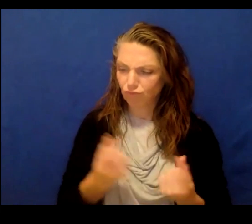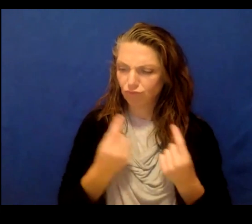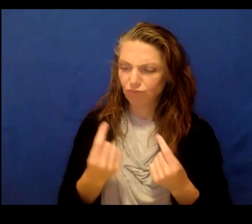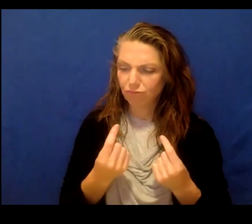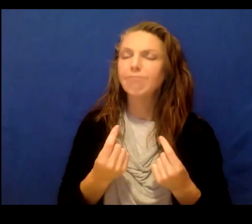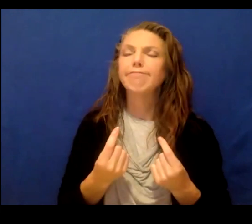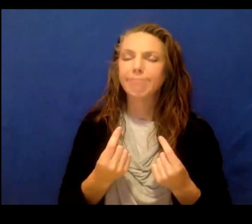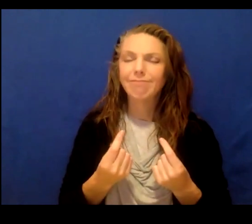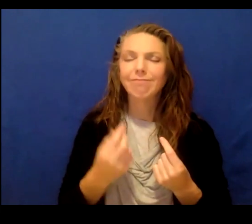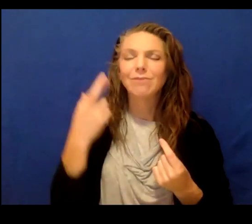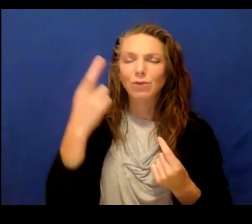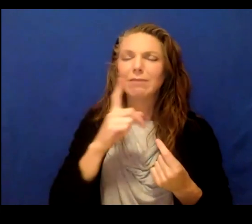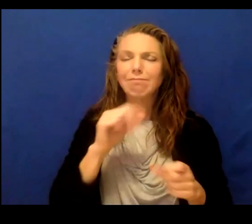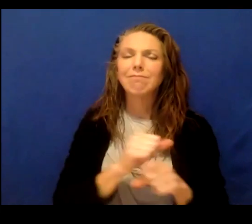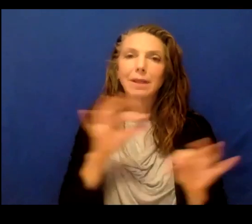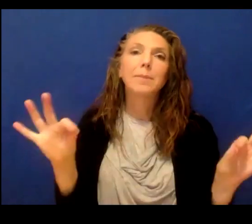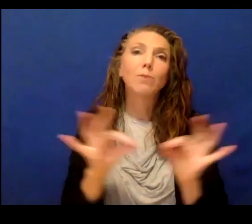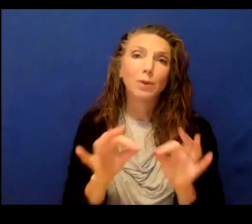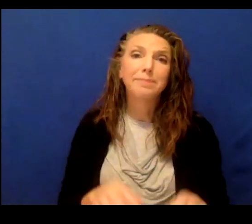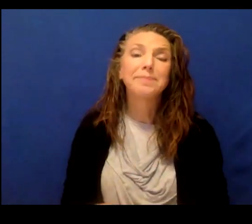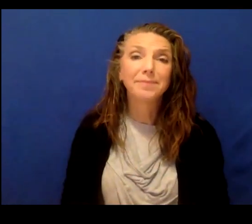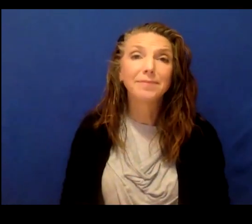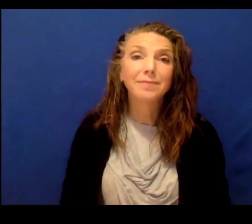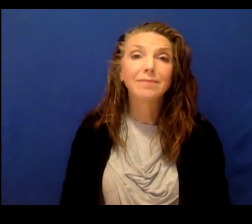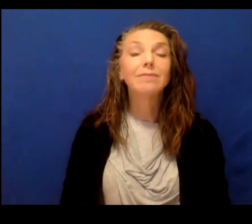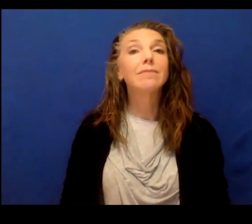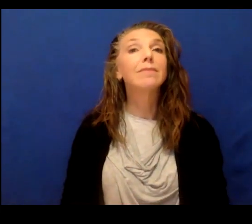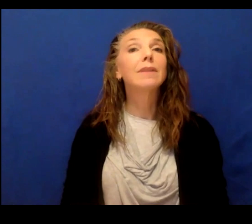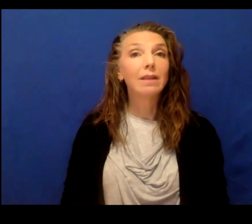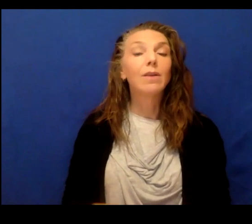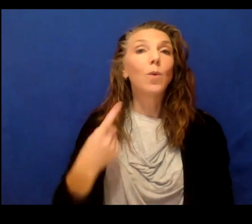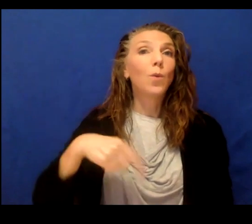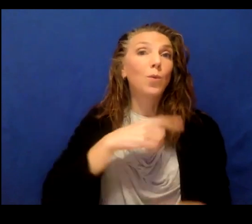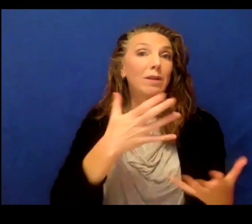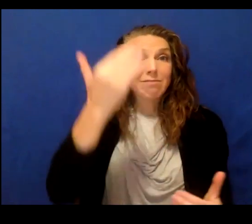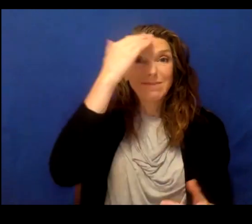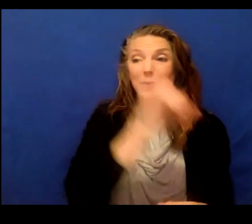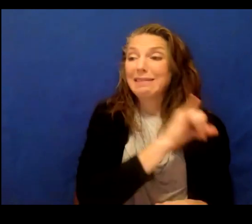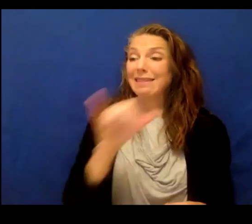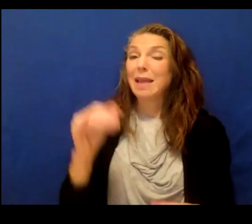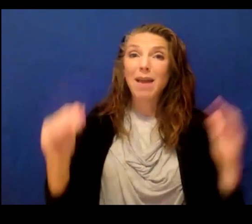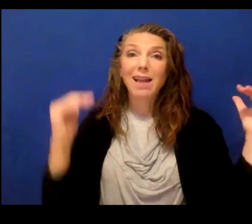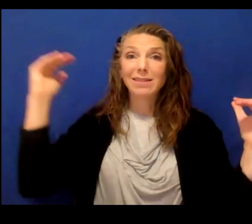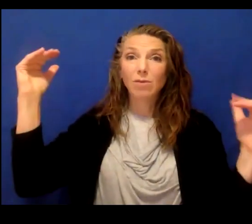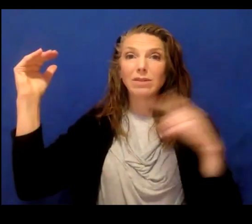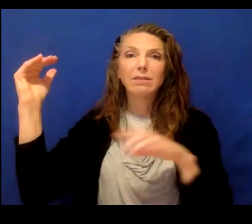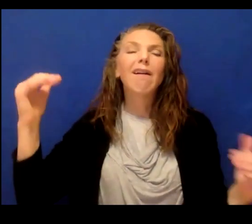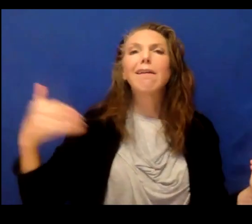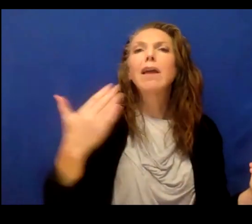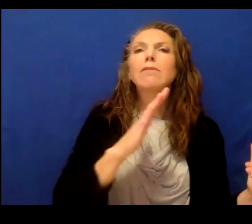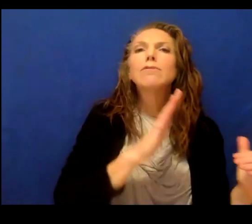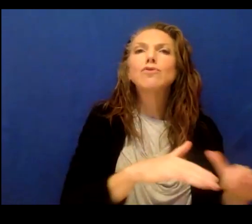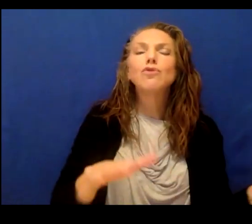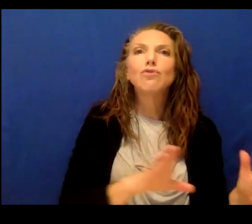really realize how important they are for us. And what we know is that just like adults, young children thrive with routines